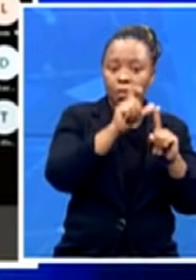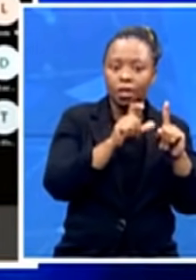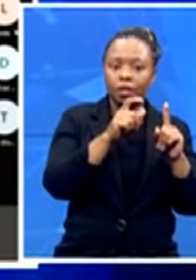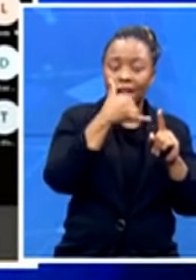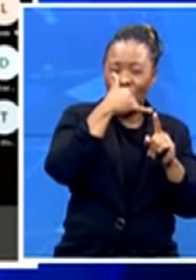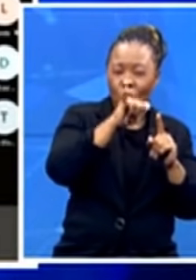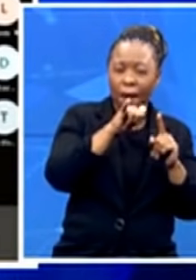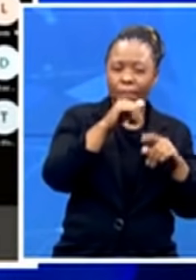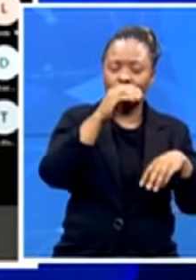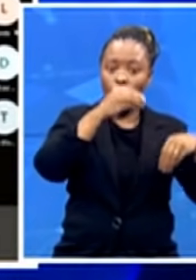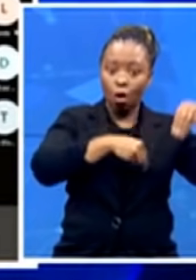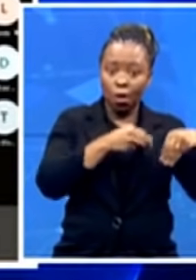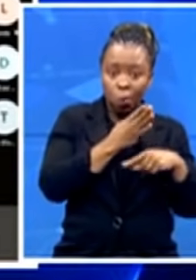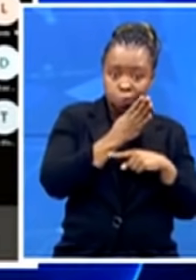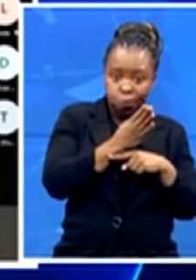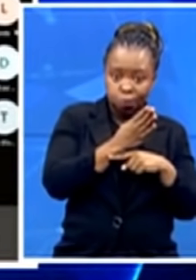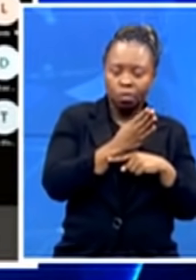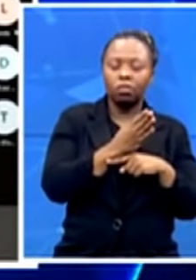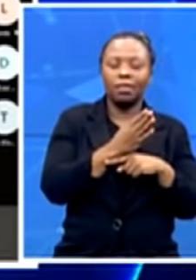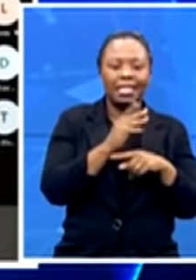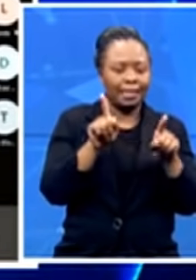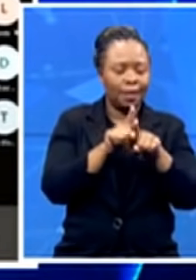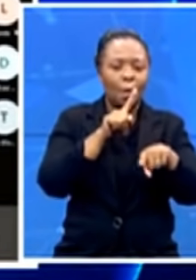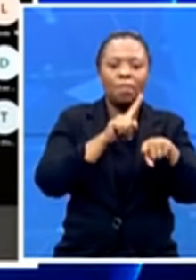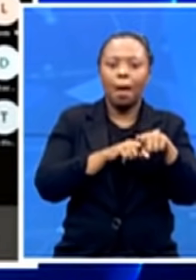immediately step aside from all leadership positions in the ANC.